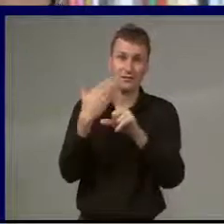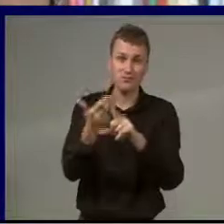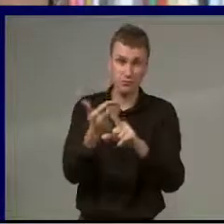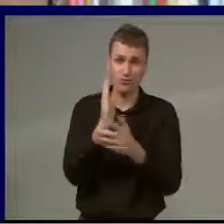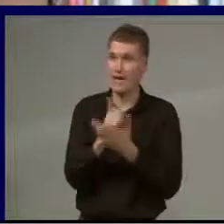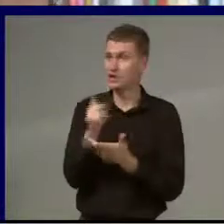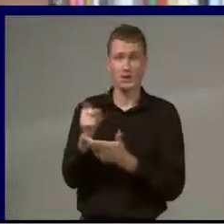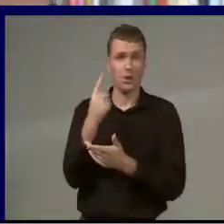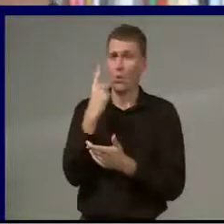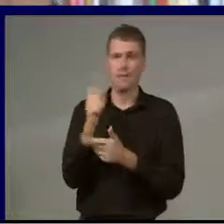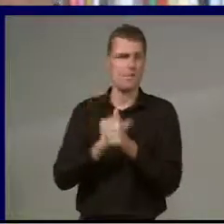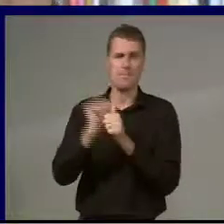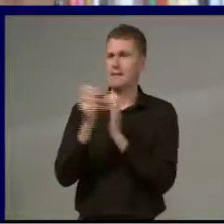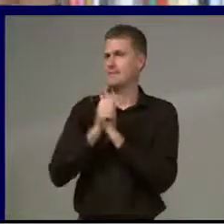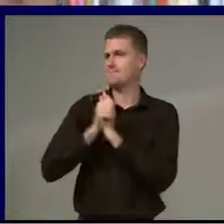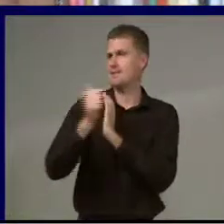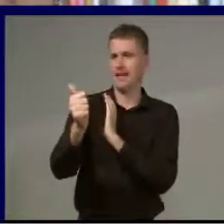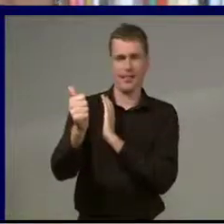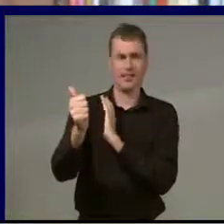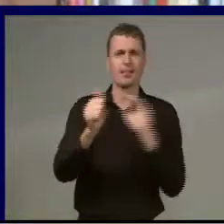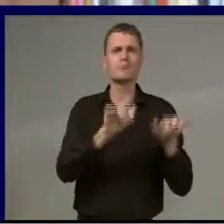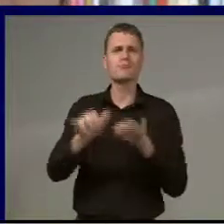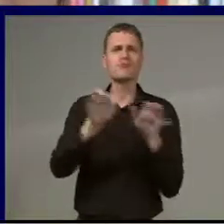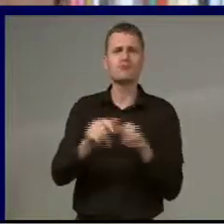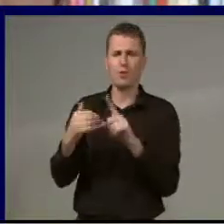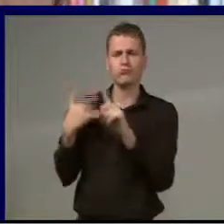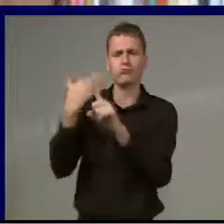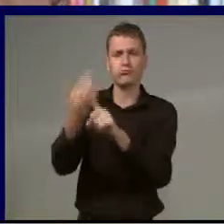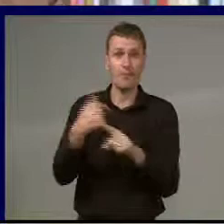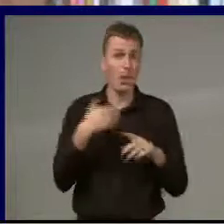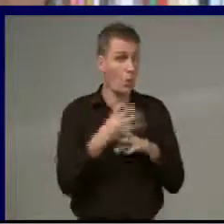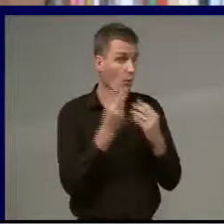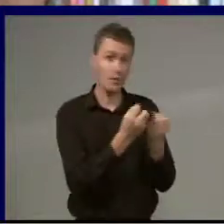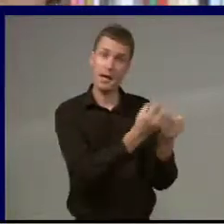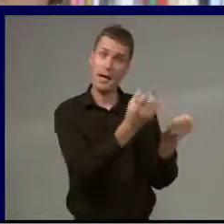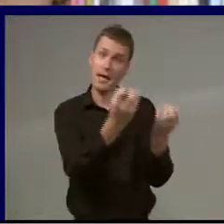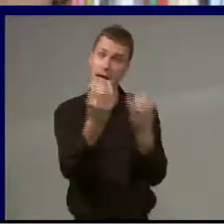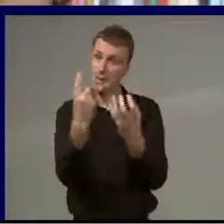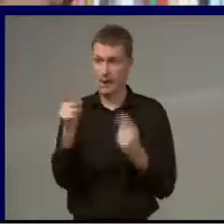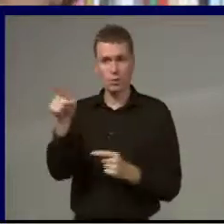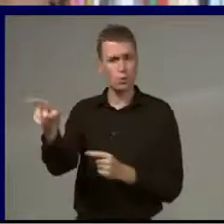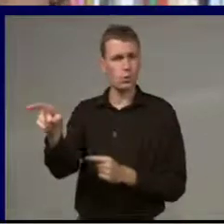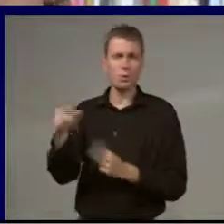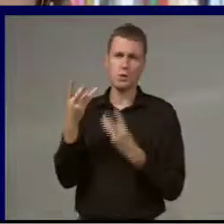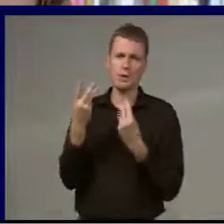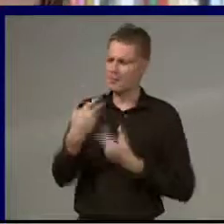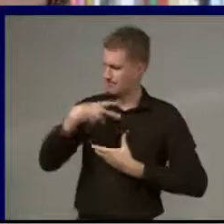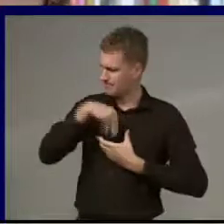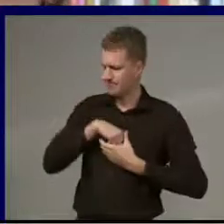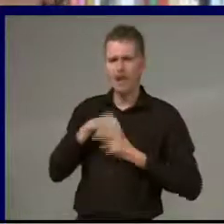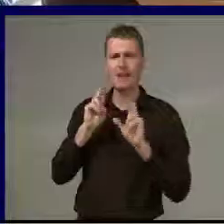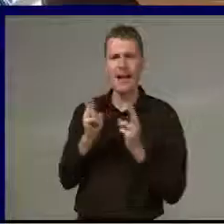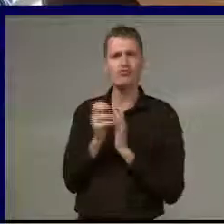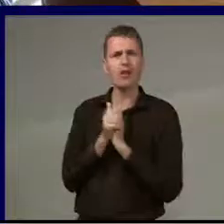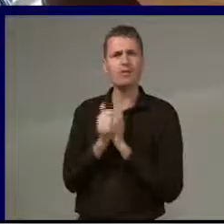had the privilege to work with, and I've worked with a few, quite a few, but there's something very innate and natural about the way in which